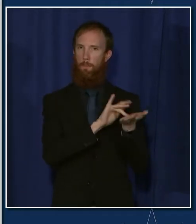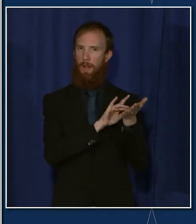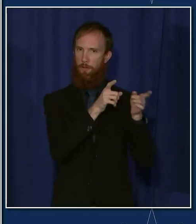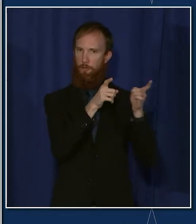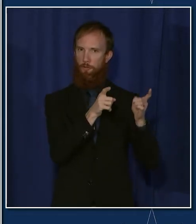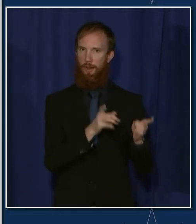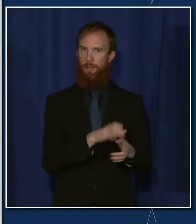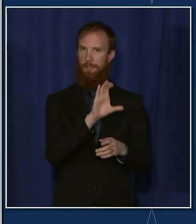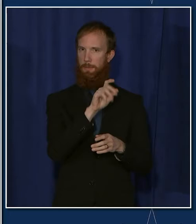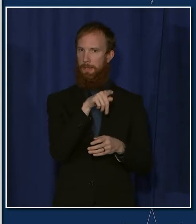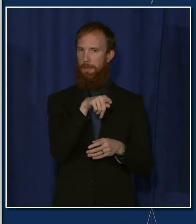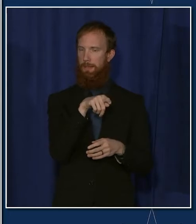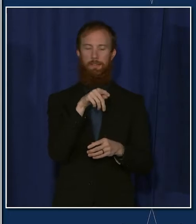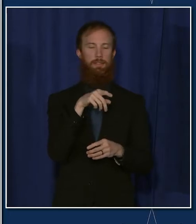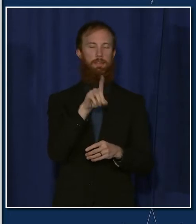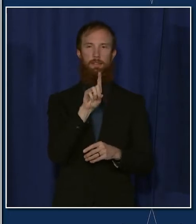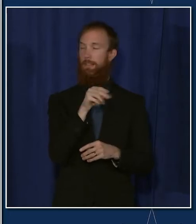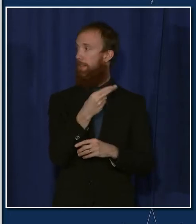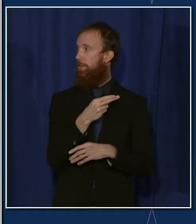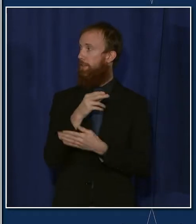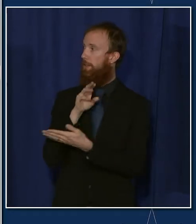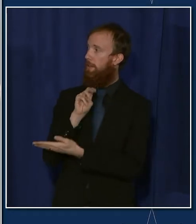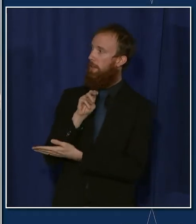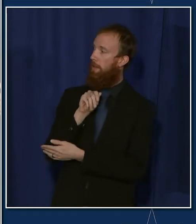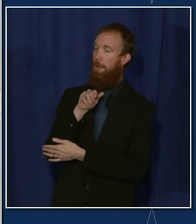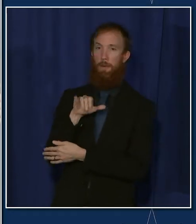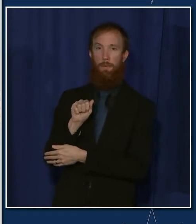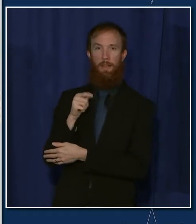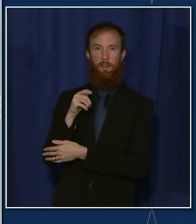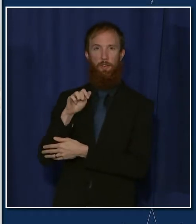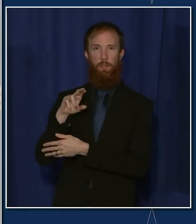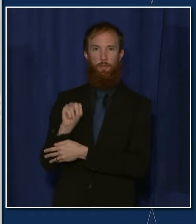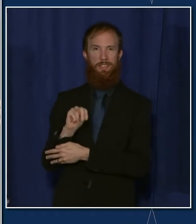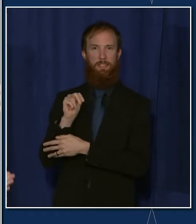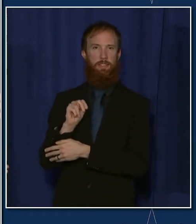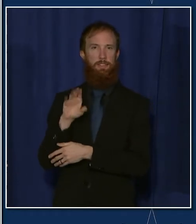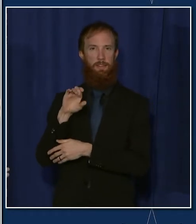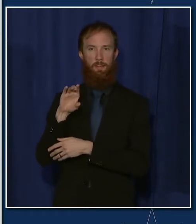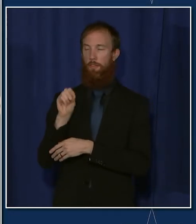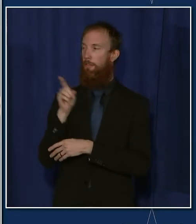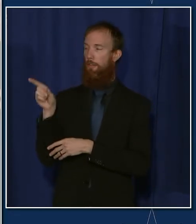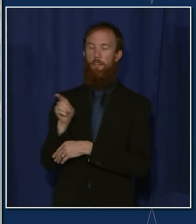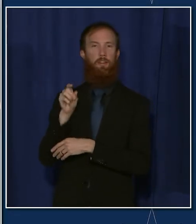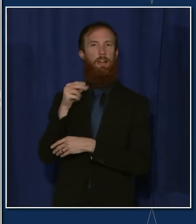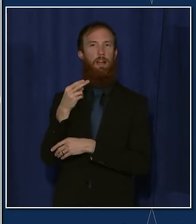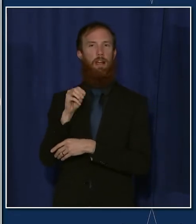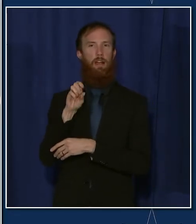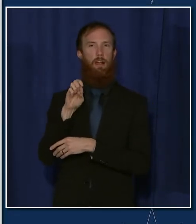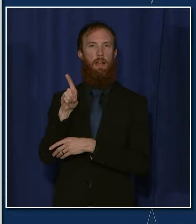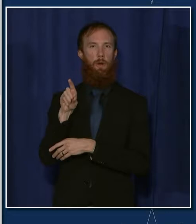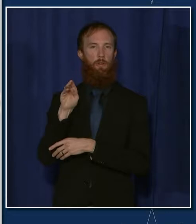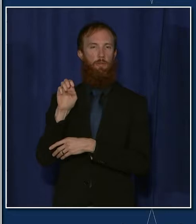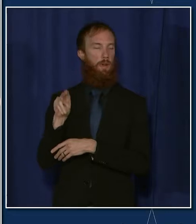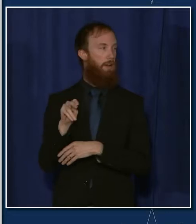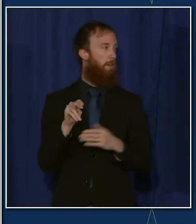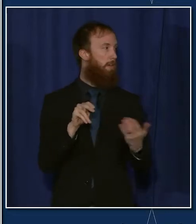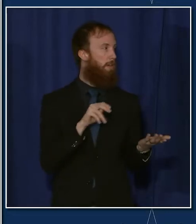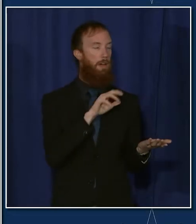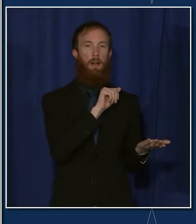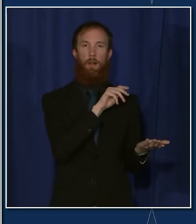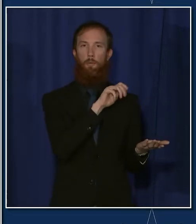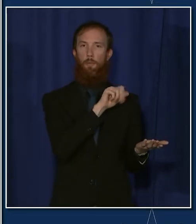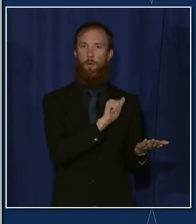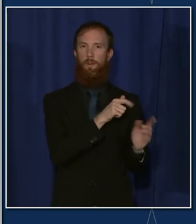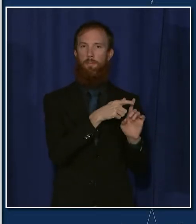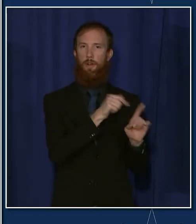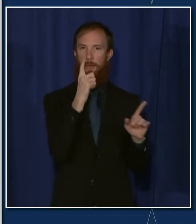Public Health, Dr. Maya Green, the Chief Medical Officer at Howard Brown Health, Dr. Juanita Mora from the Chicago Allergy Center, and Dr.